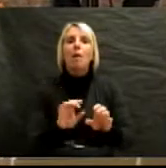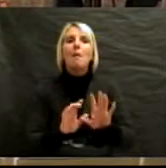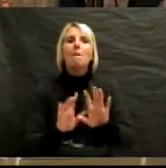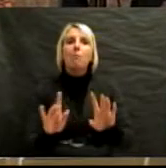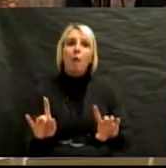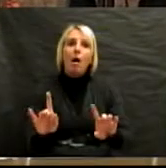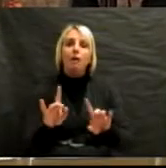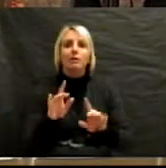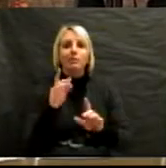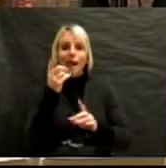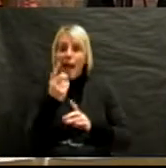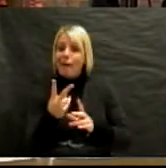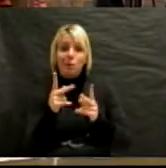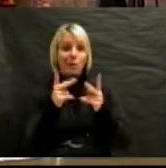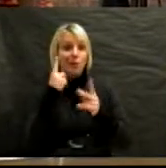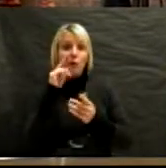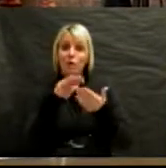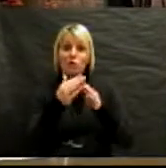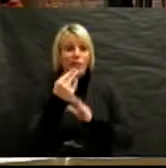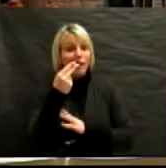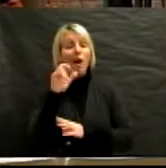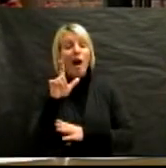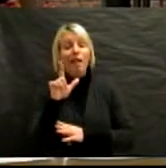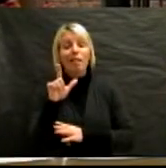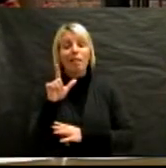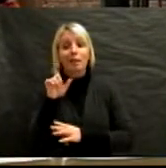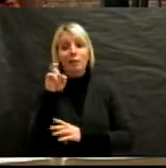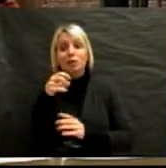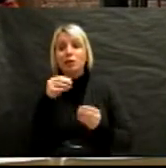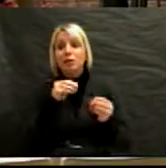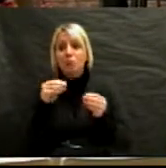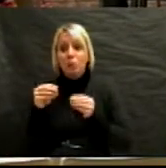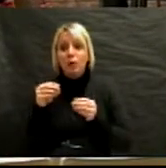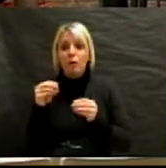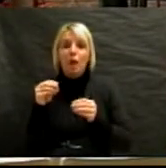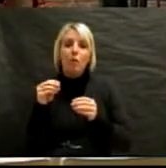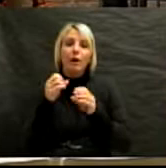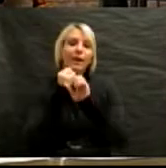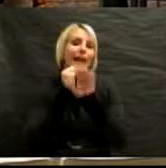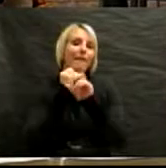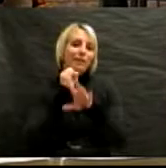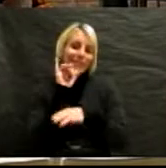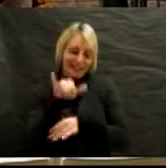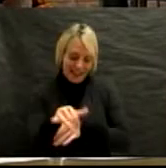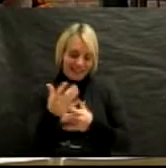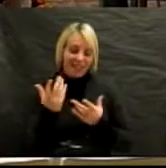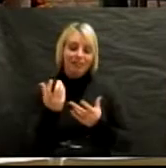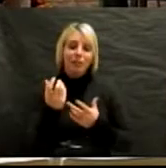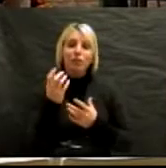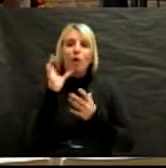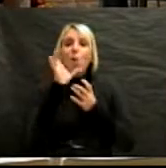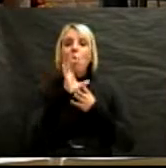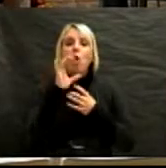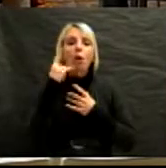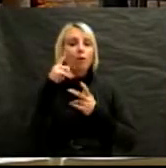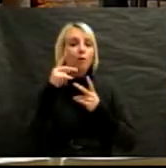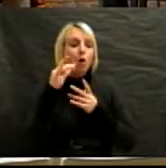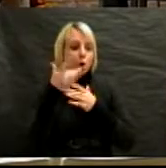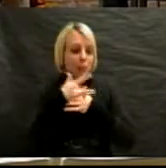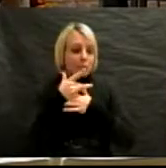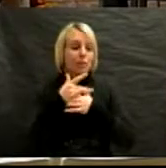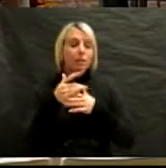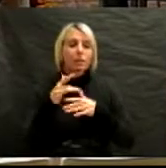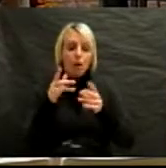Mhm. we Yep. chose to move them, we would advertise that. and Right. move on. Yep, and we're looking at a space right now in the high school to have a meeting in there as well, so we're just Yes. trying to